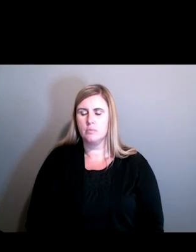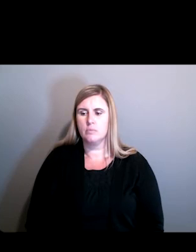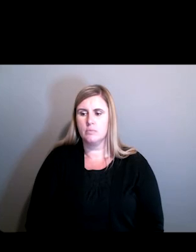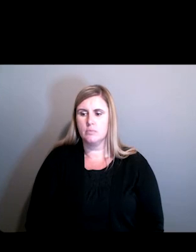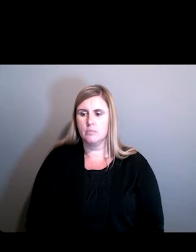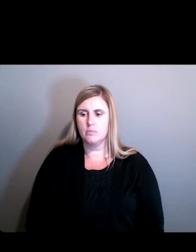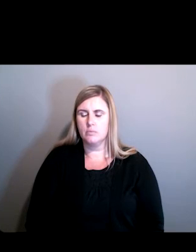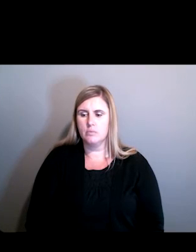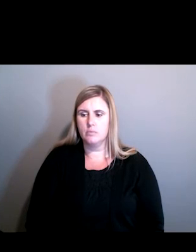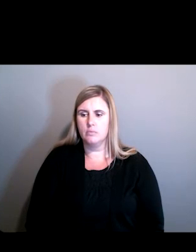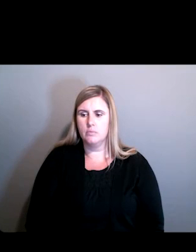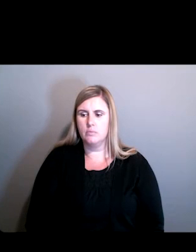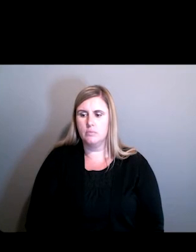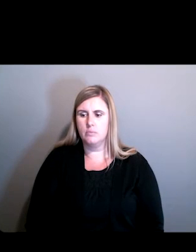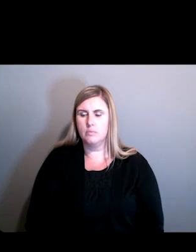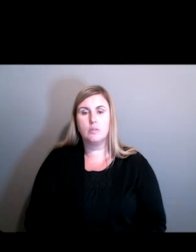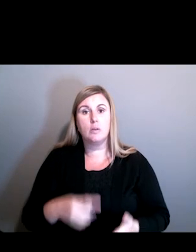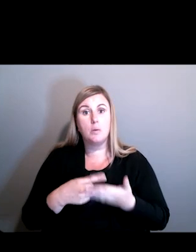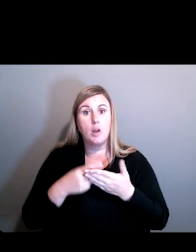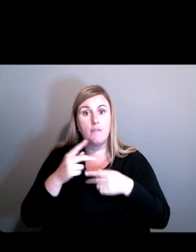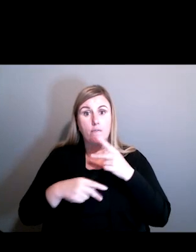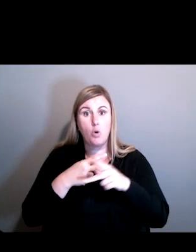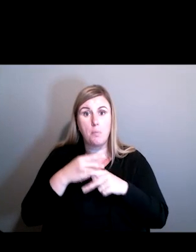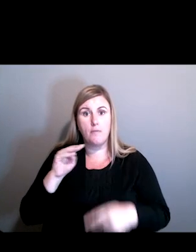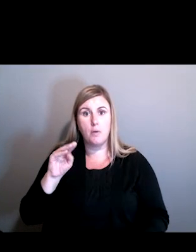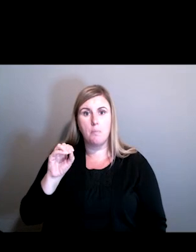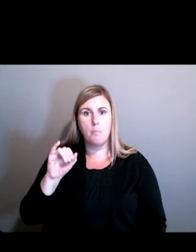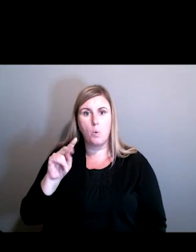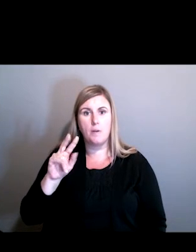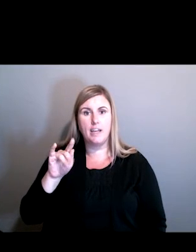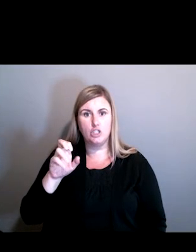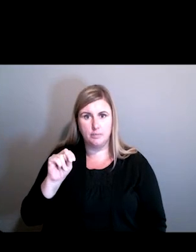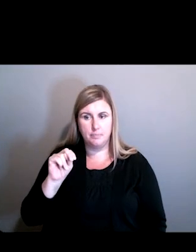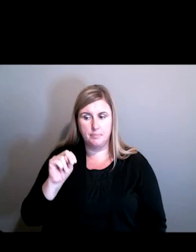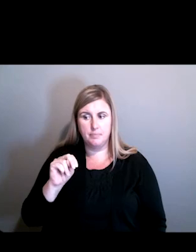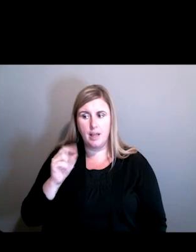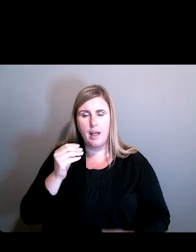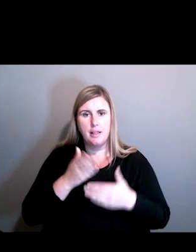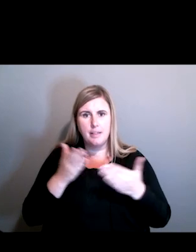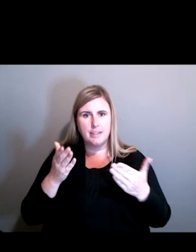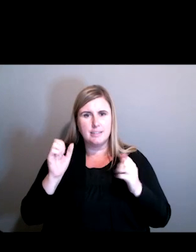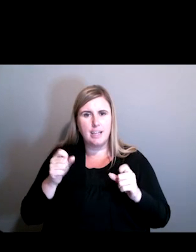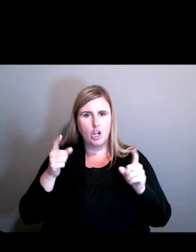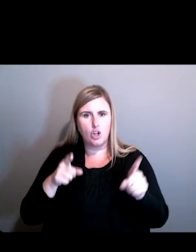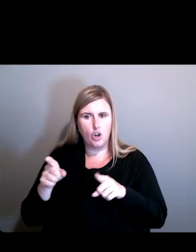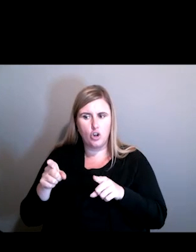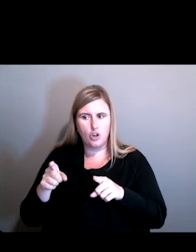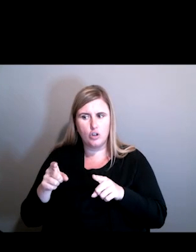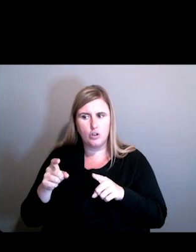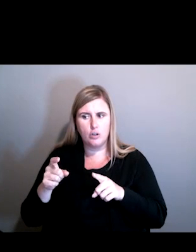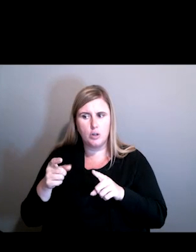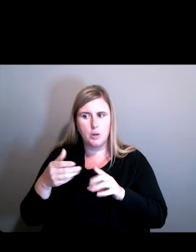Now let's talk about a form of motivation and things that can